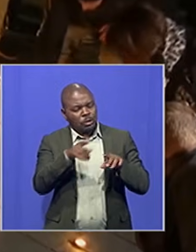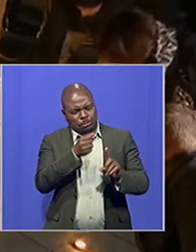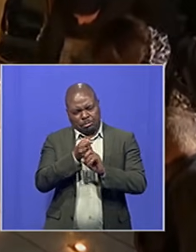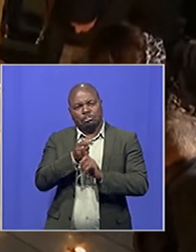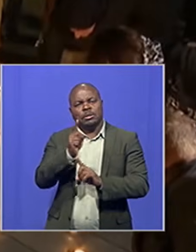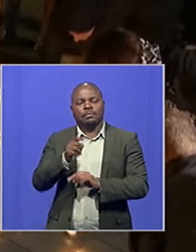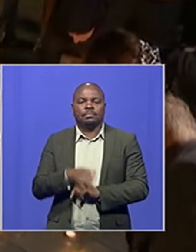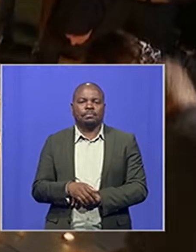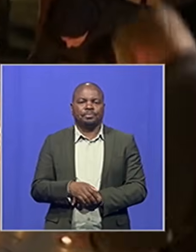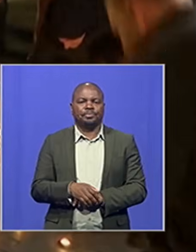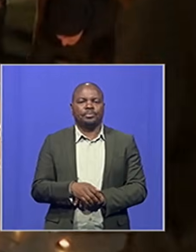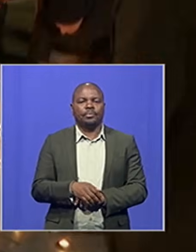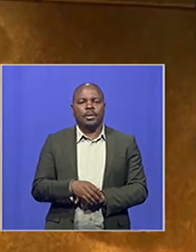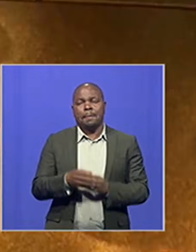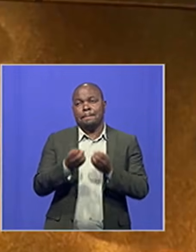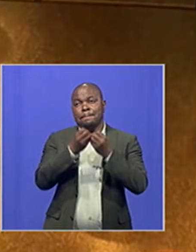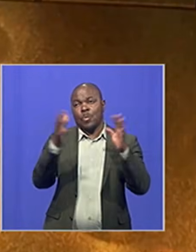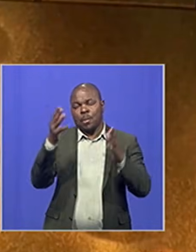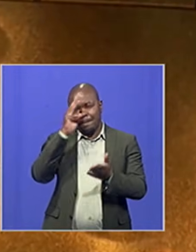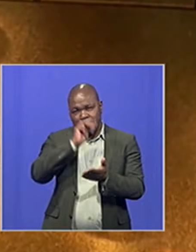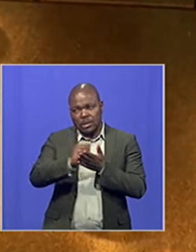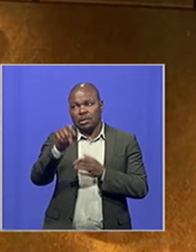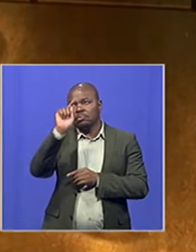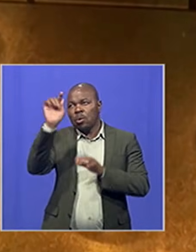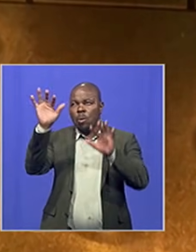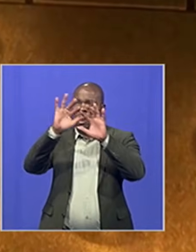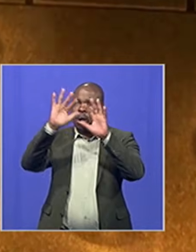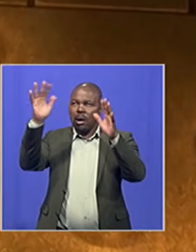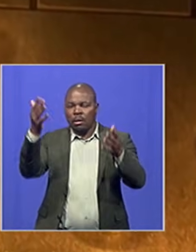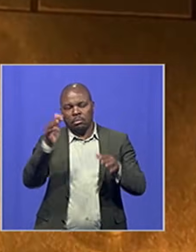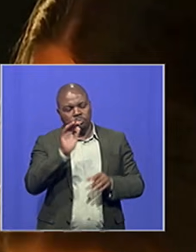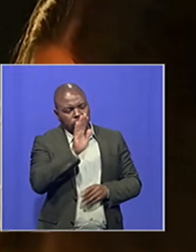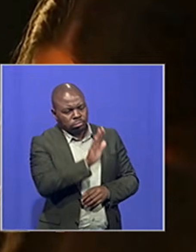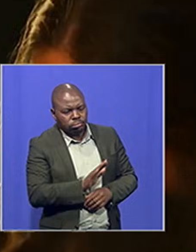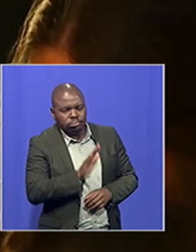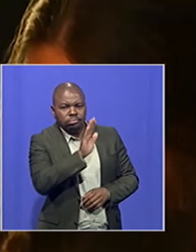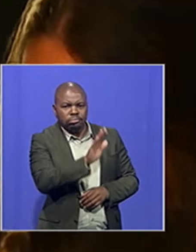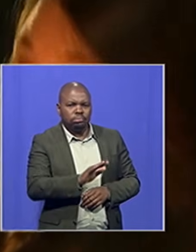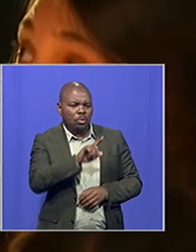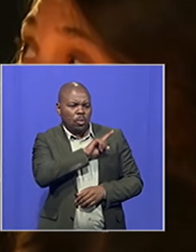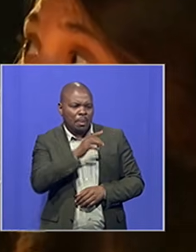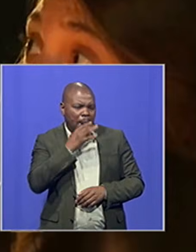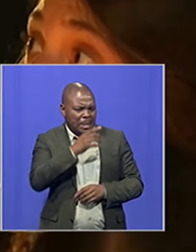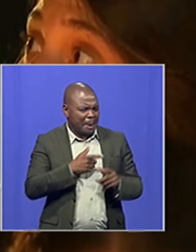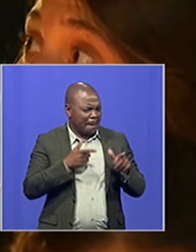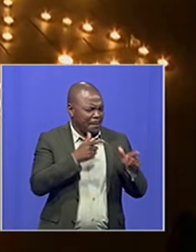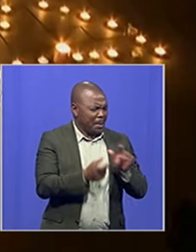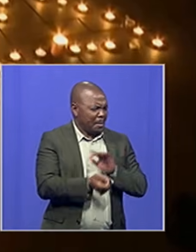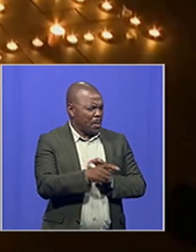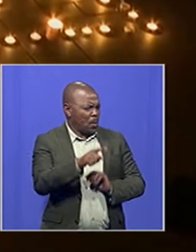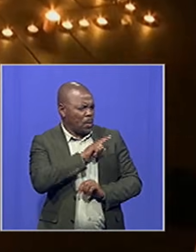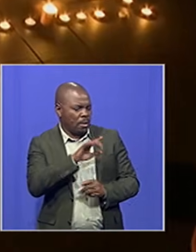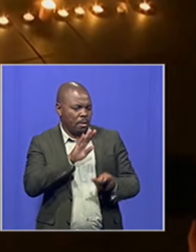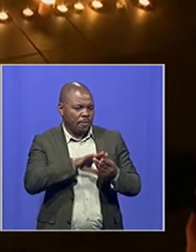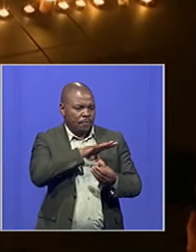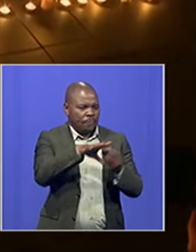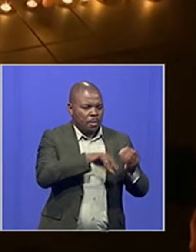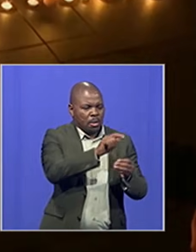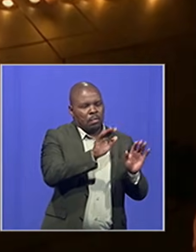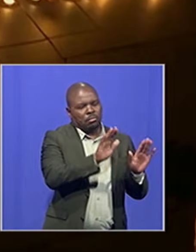sa le fo melaetsa e tsweletse go tsena ka mmetela go tswa lefatshe ka bophara e nyatsa tlhaselo le go tshedisa ba malapa